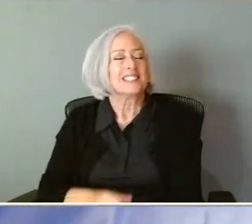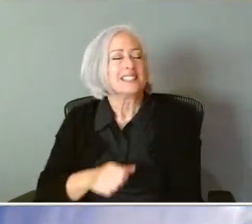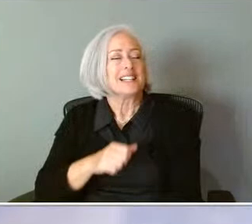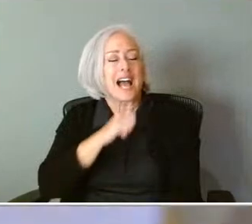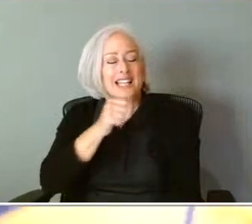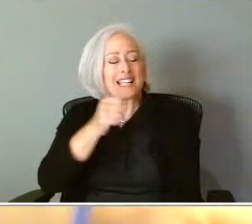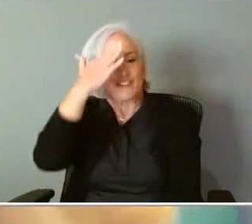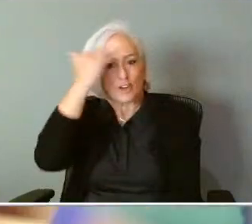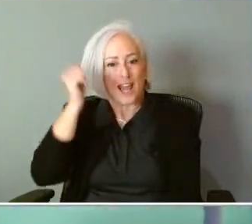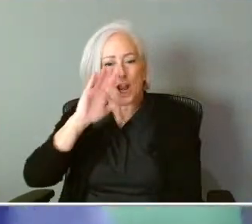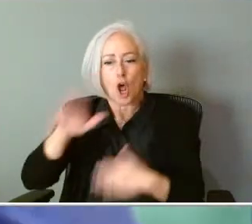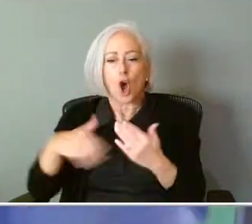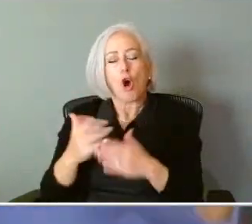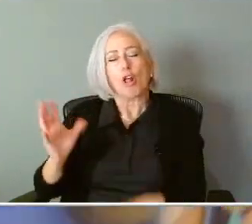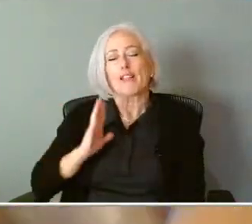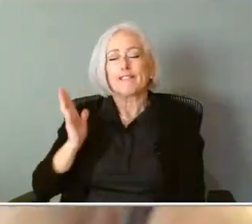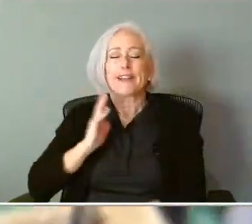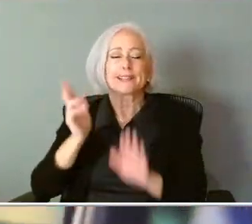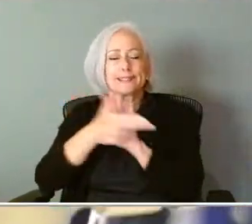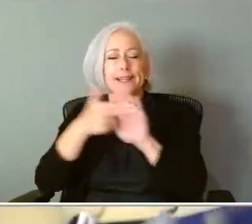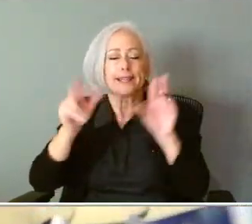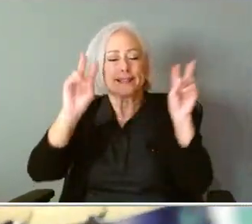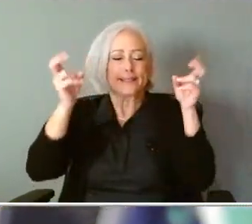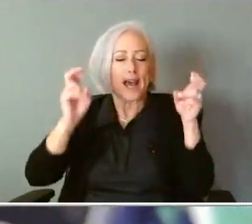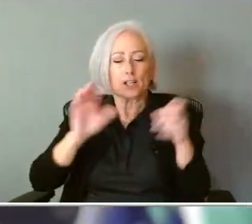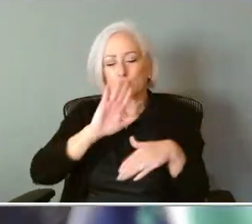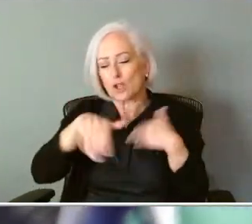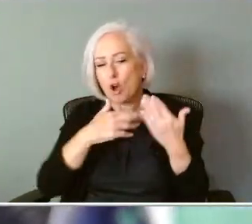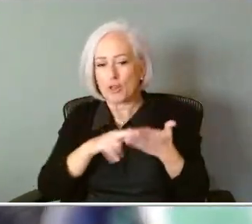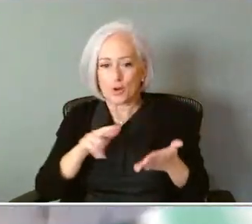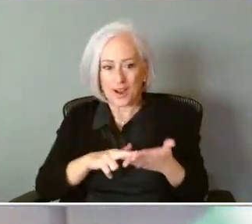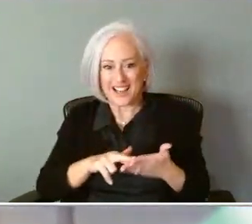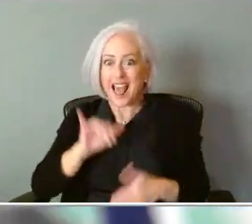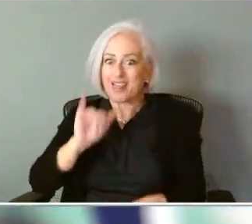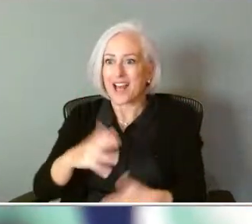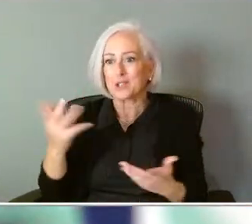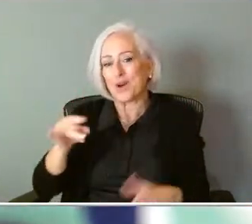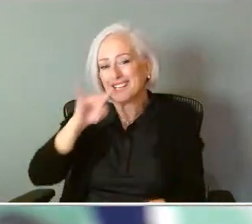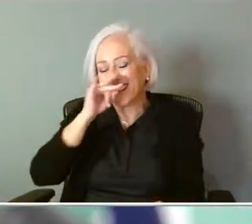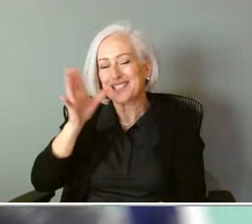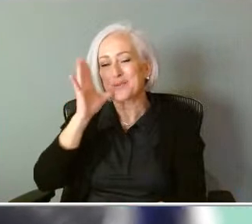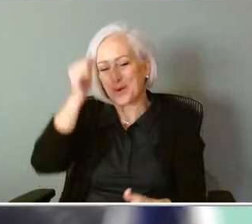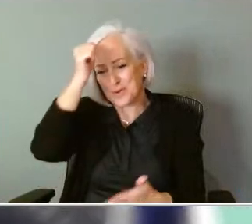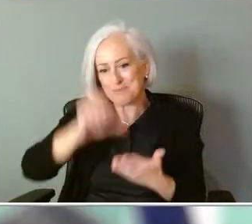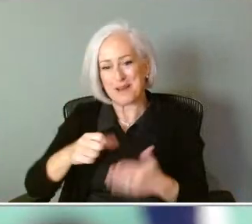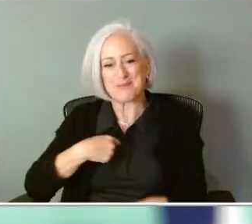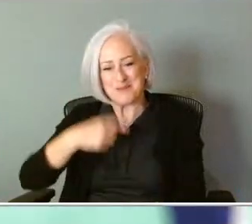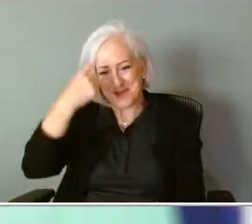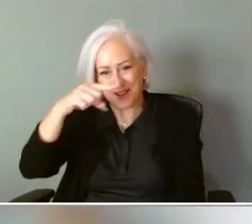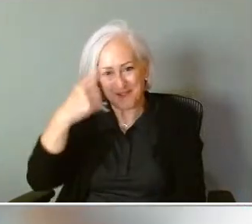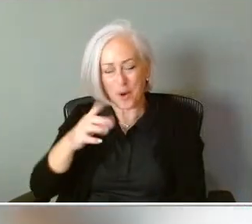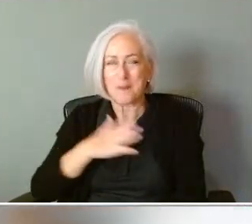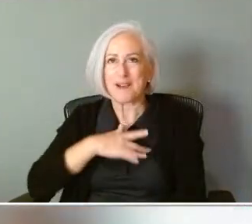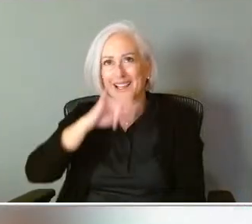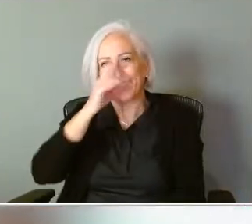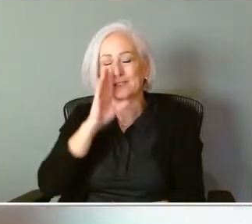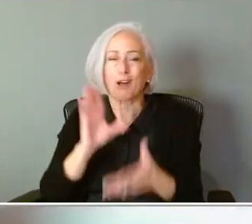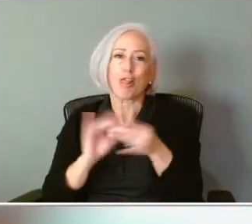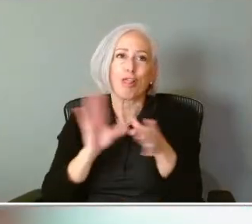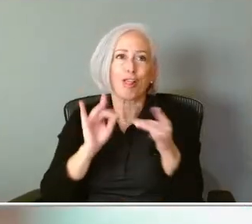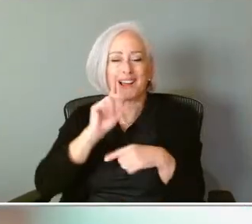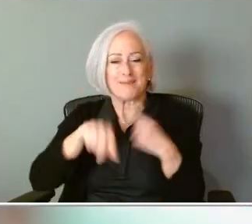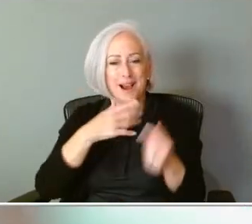titles, all this research you're doing. You said this is probably what my kids will remember me for, and this is the story that my kids are going to tell when it comes to Dad,